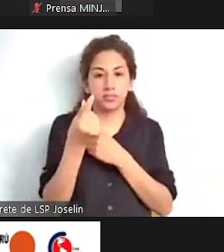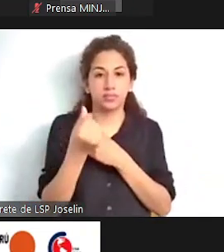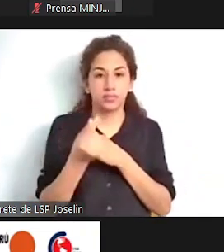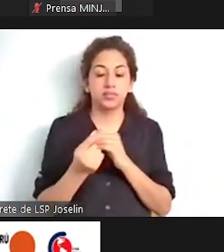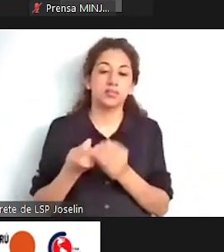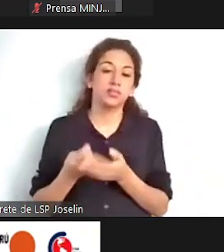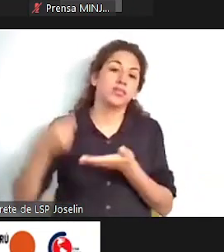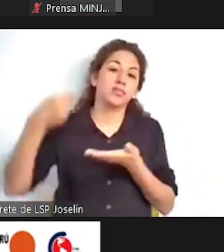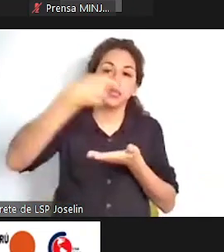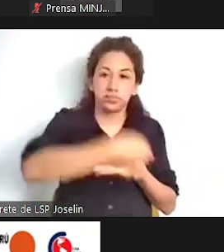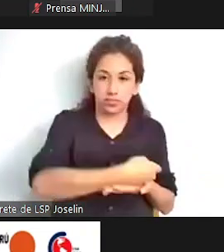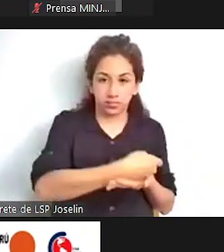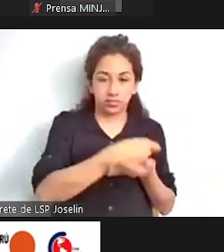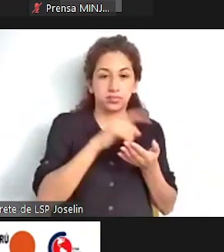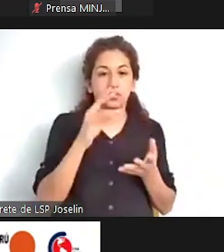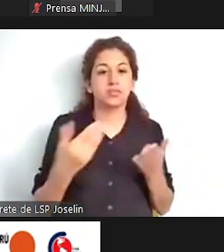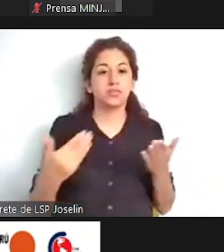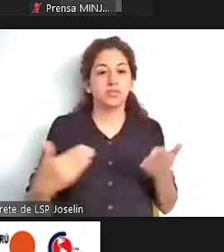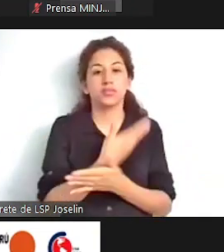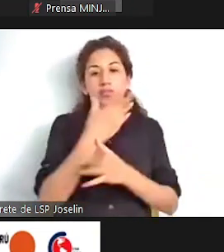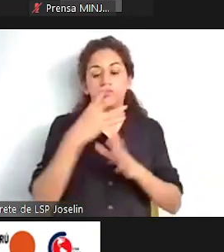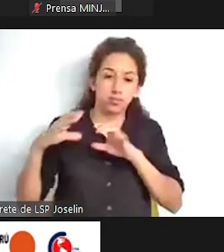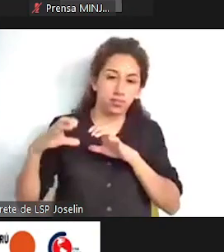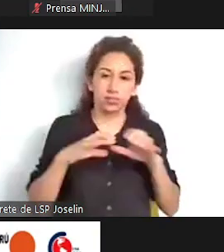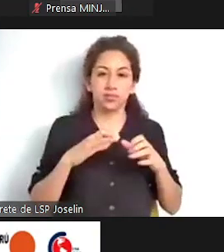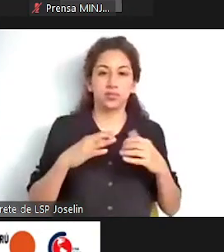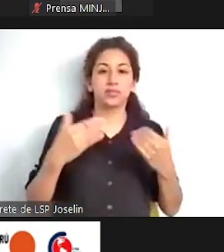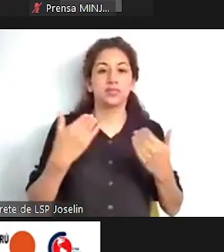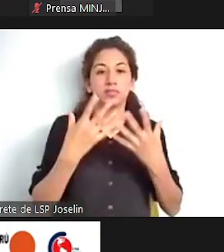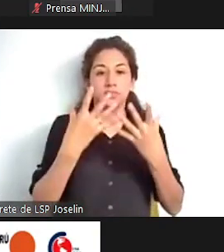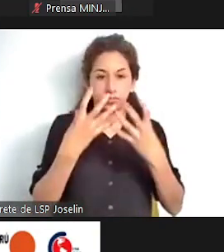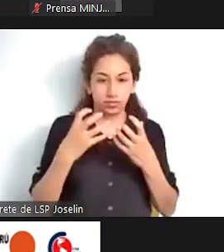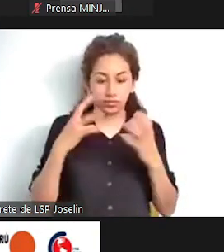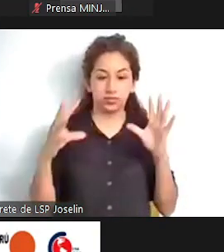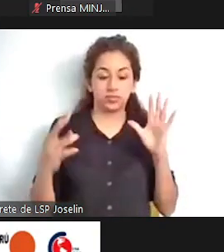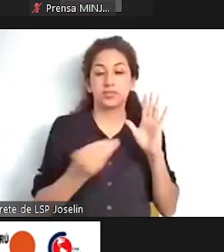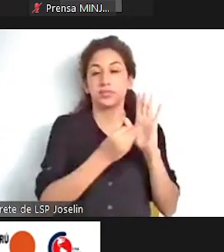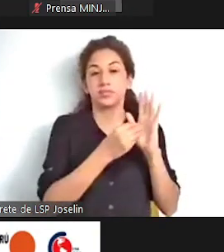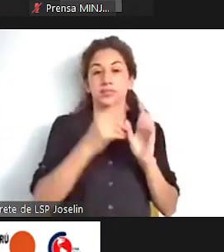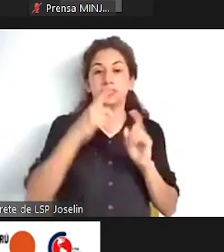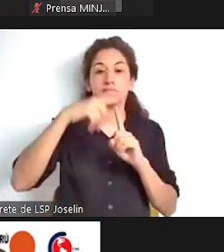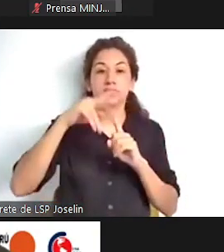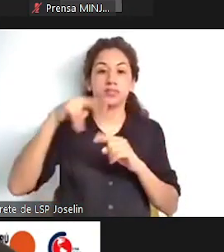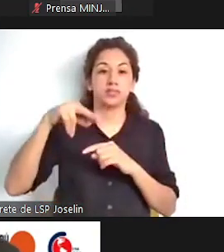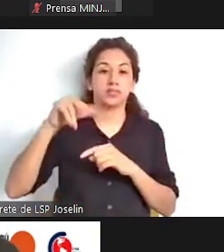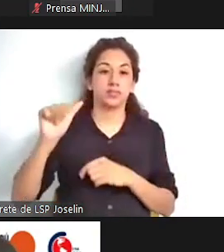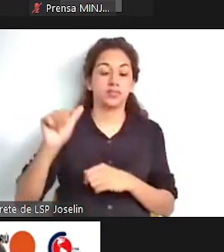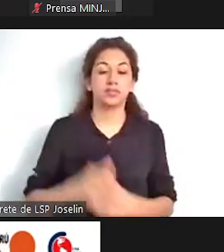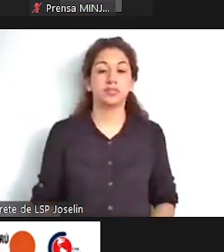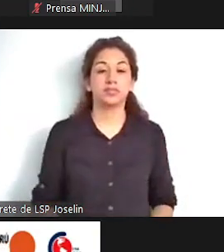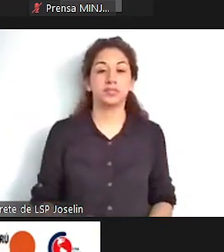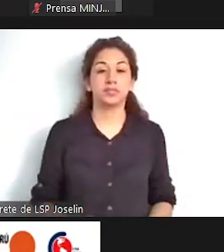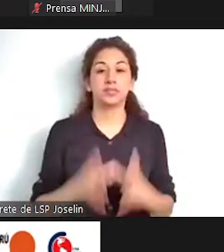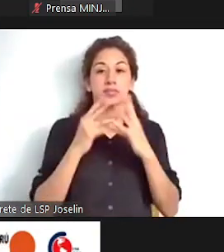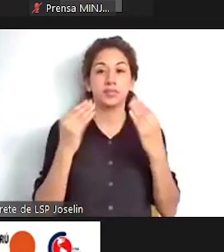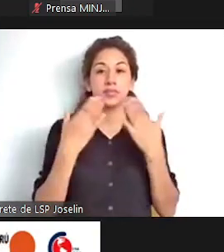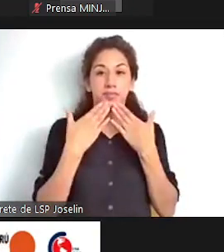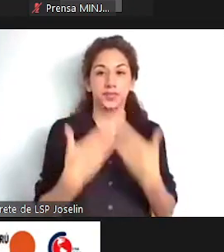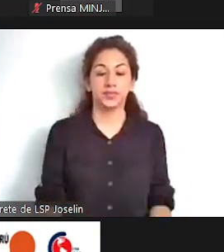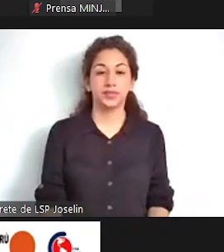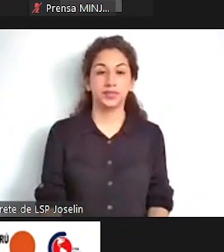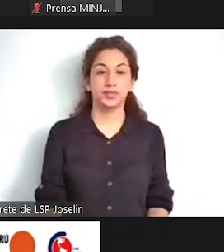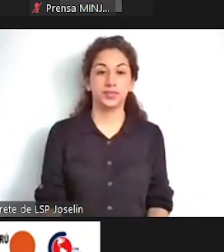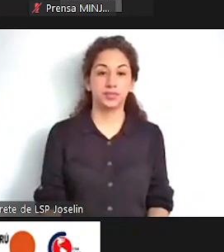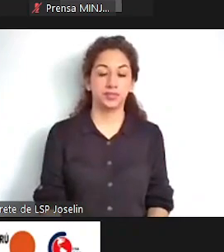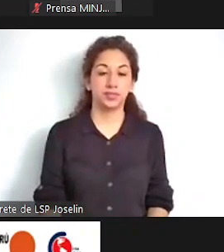to restructure their own budgets in order to include any new action that needs to be executed to comply with the nap thank